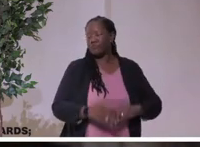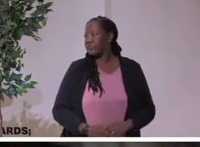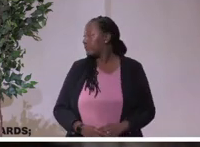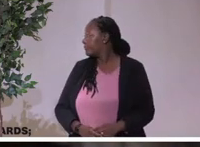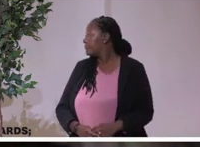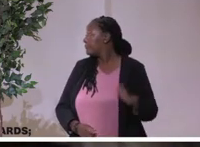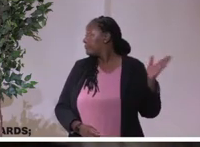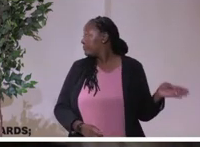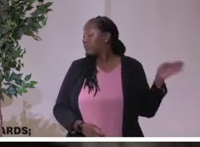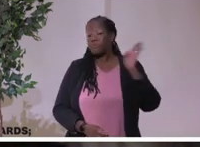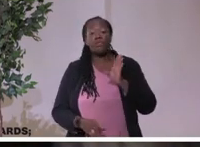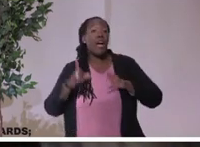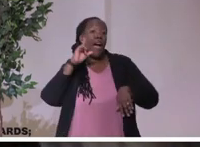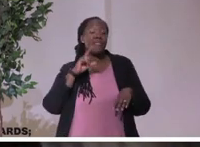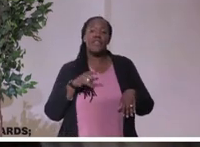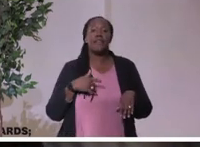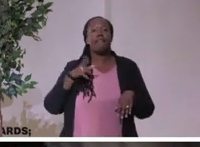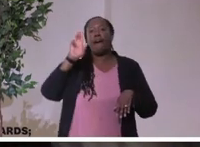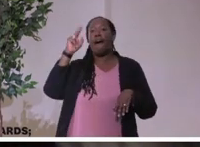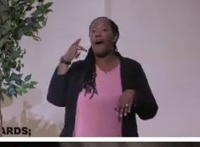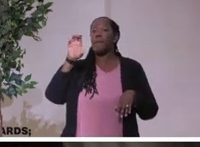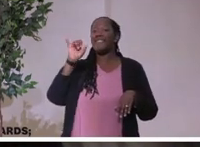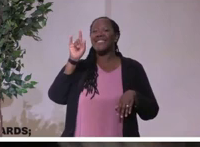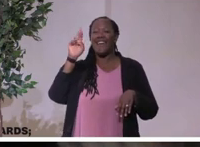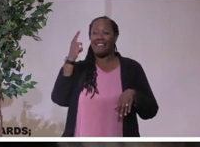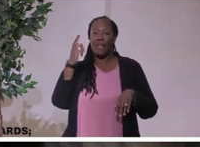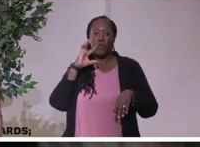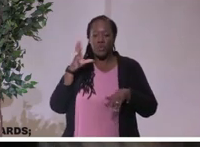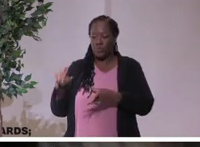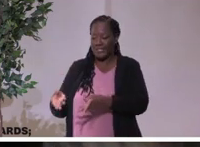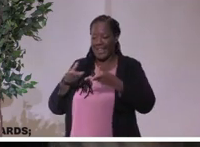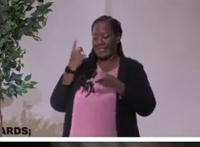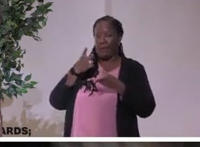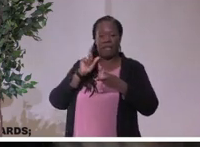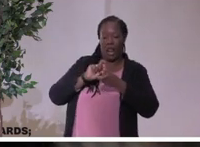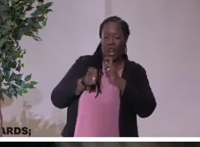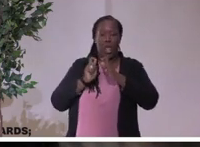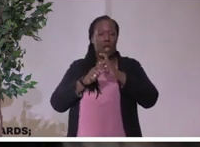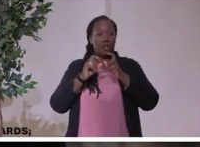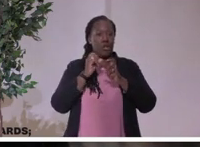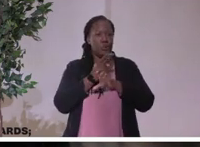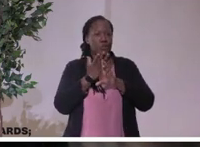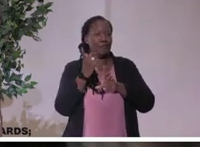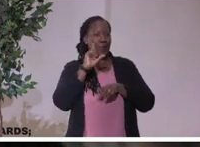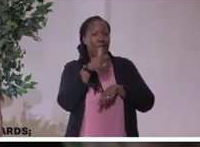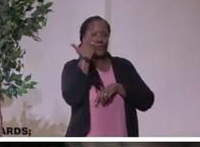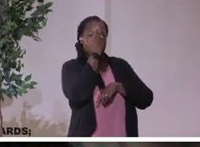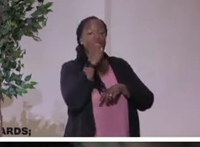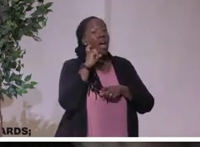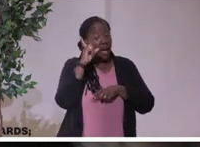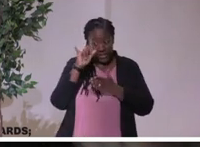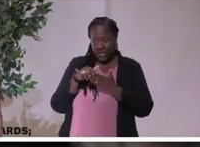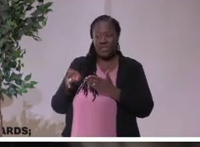I think that upcycling is probably one of the things that myself and the people